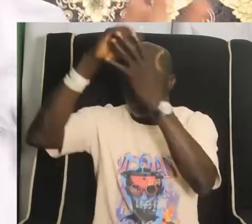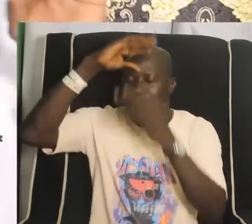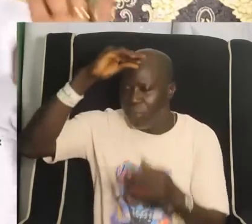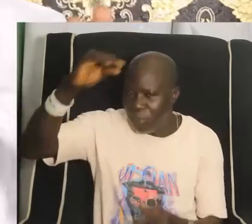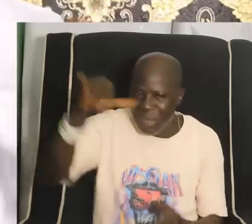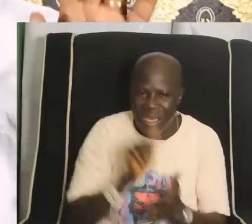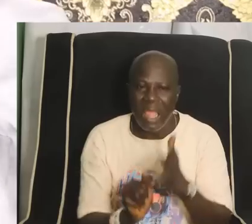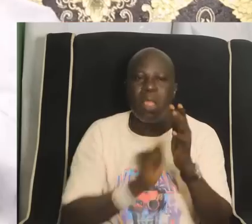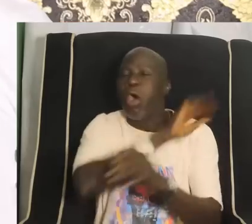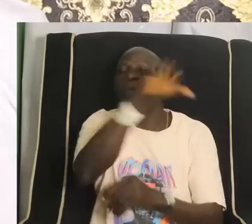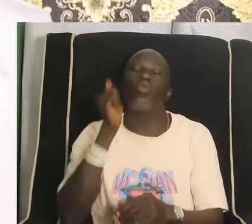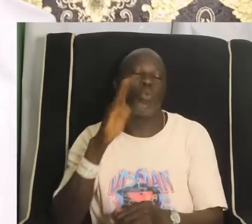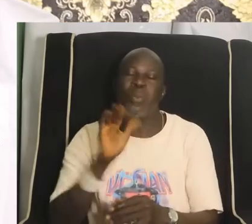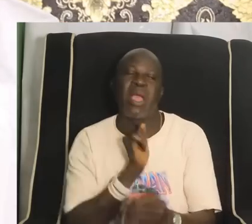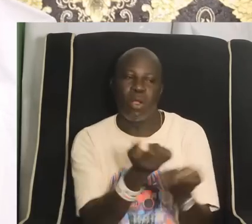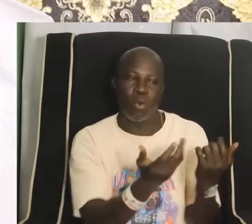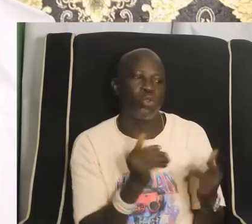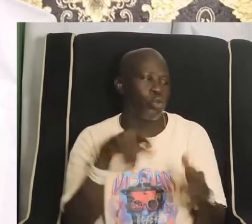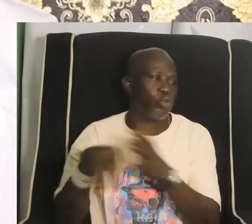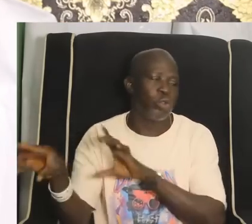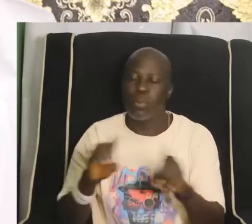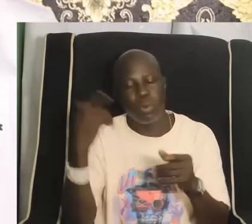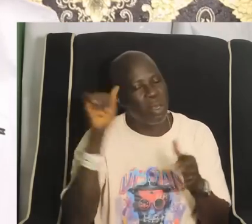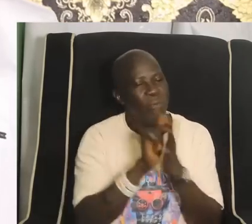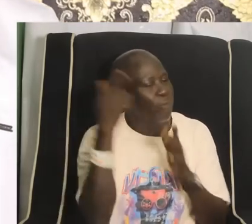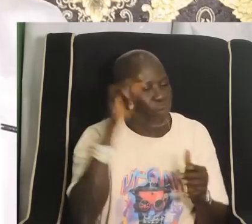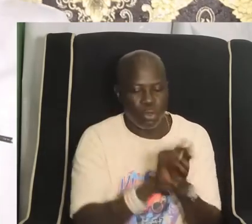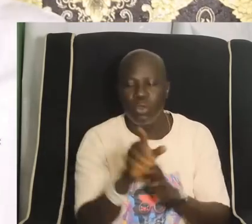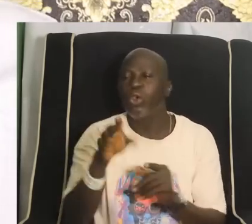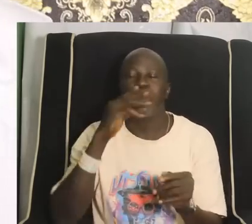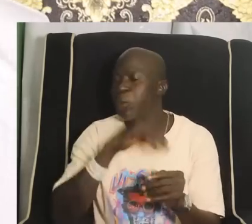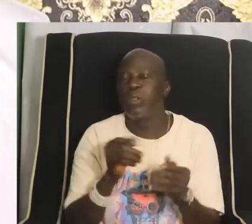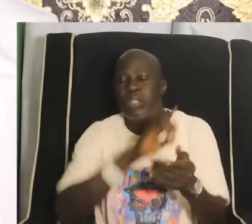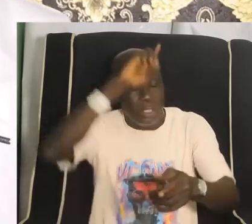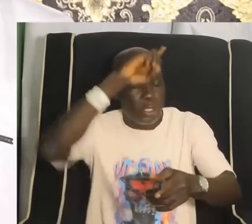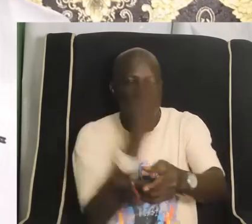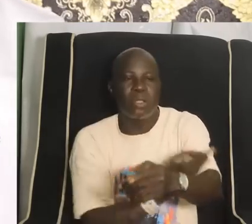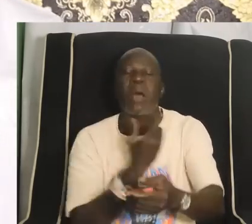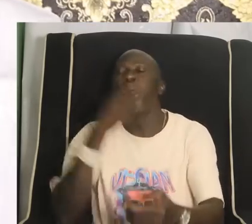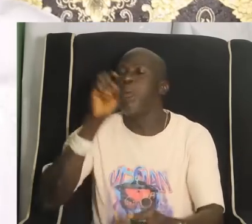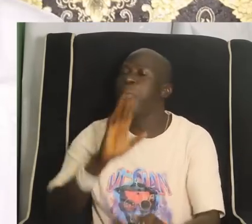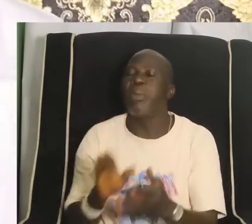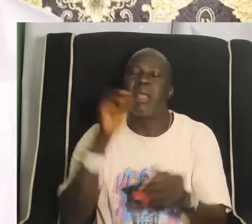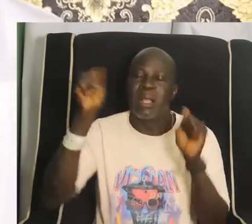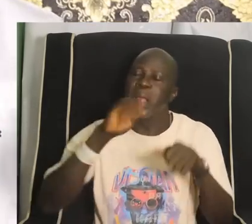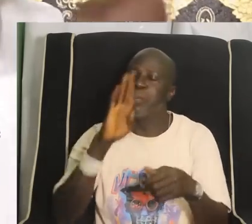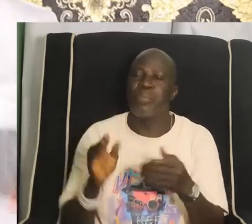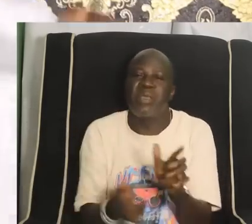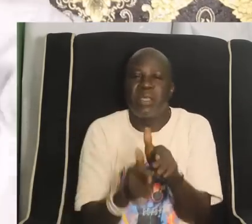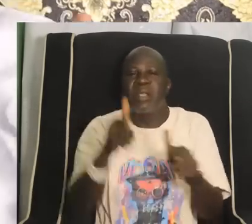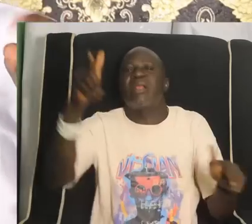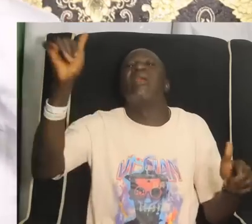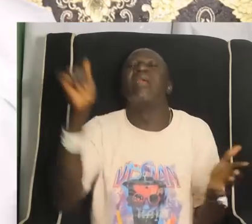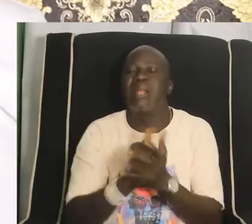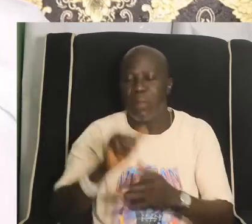move as a program. Women, wait, I will have a program for you. The daughters can be great. I want more be not let you laugh. Bene. Yes. That men